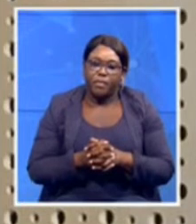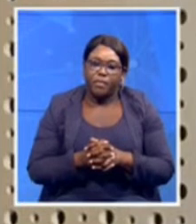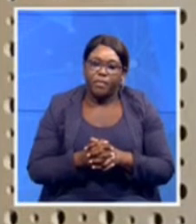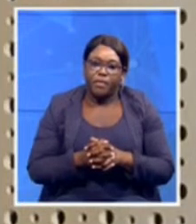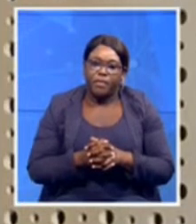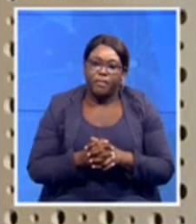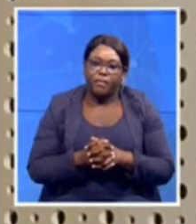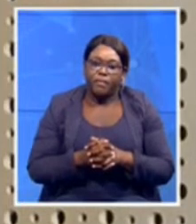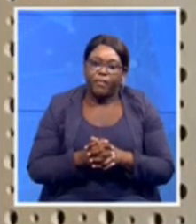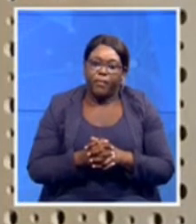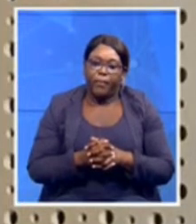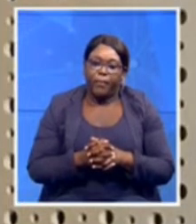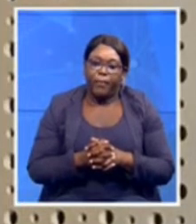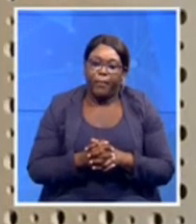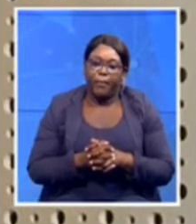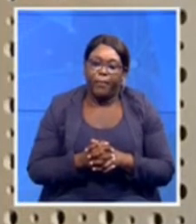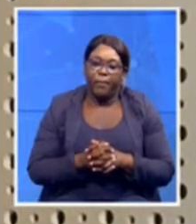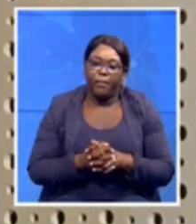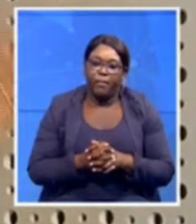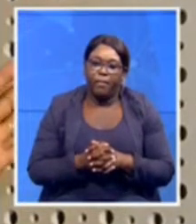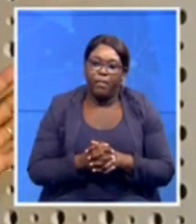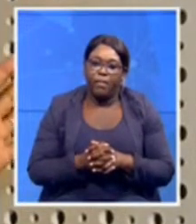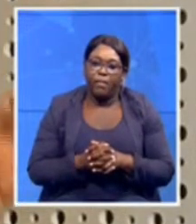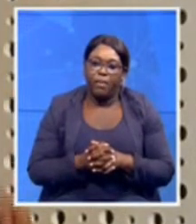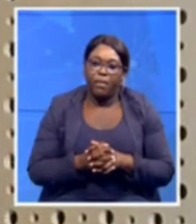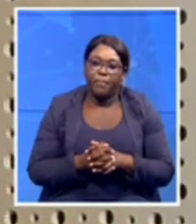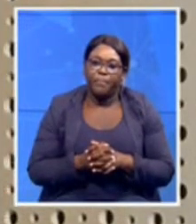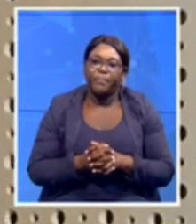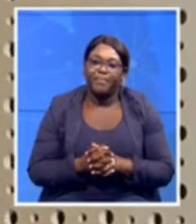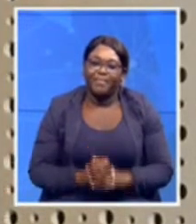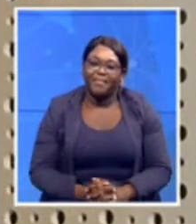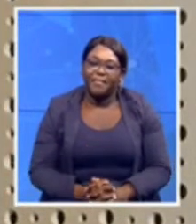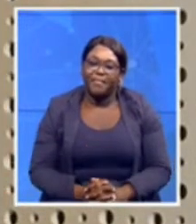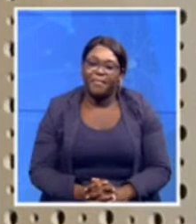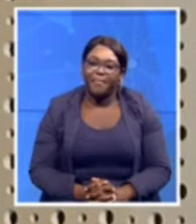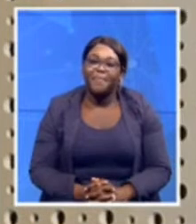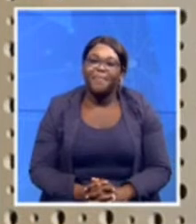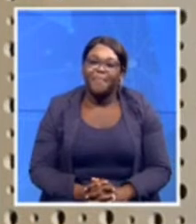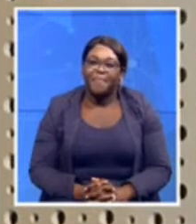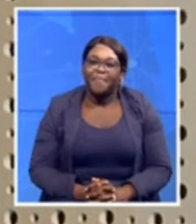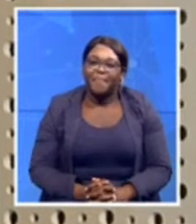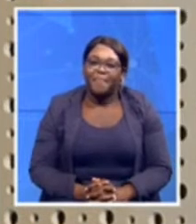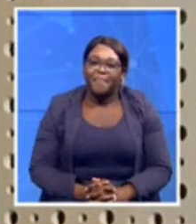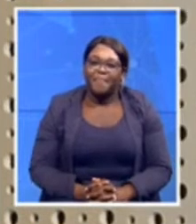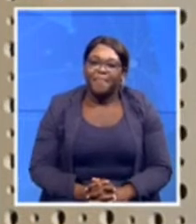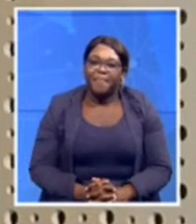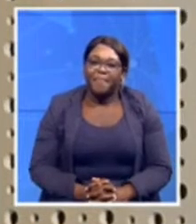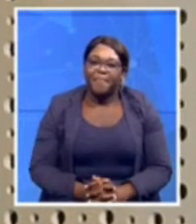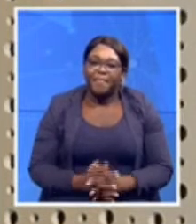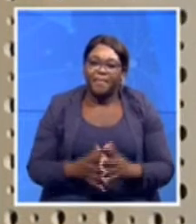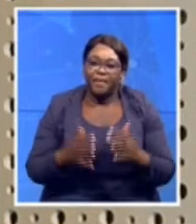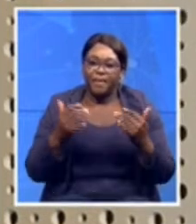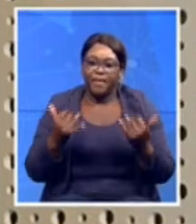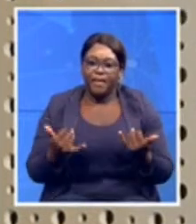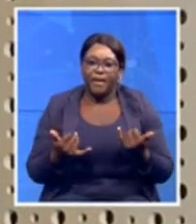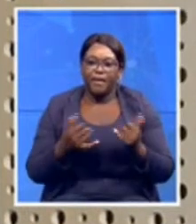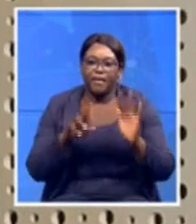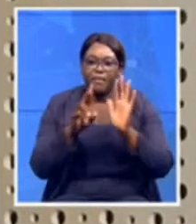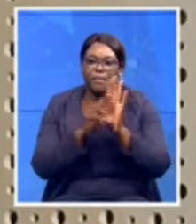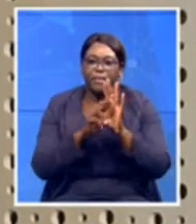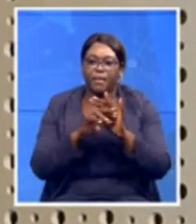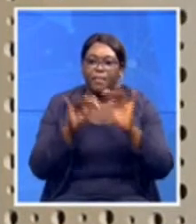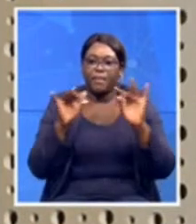And you should be able to introduce yourself, who you are, and the media organization or media house that you are representing. Thank you very